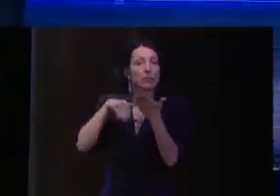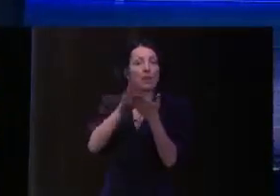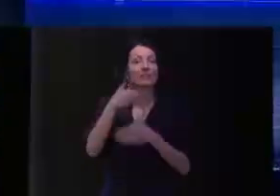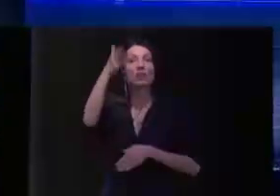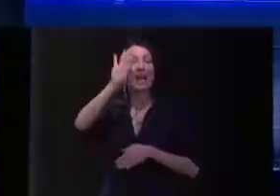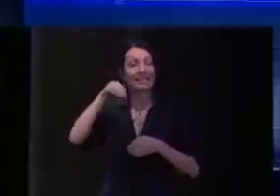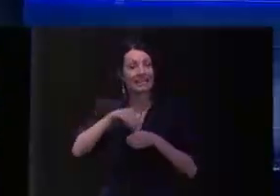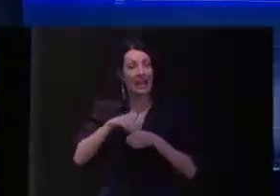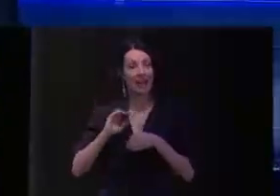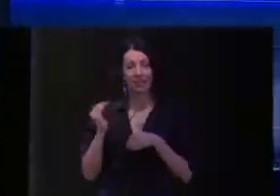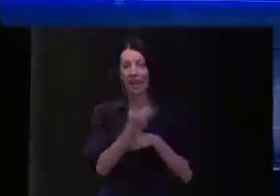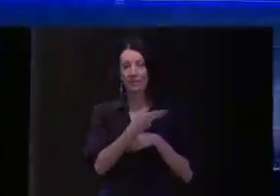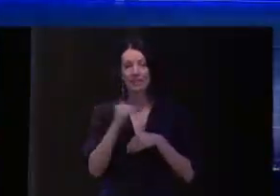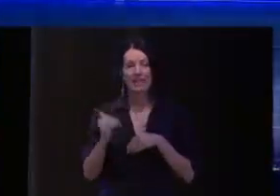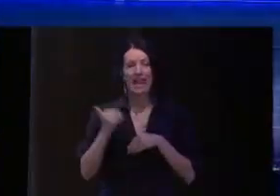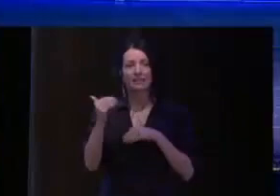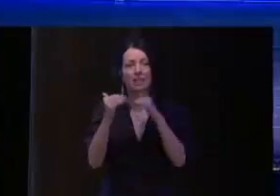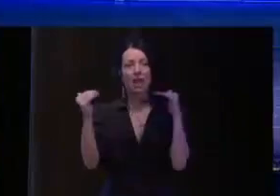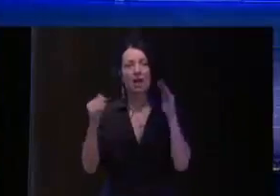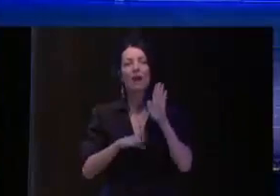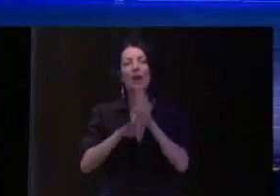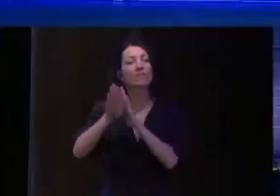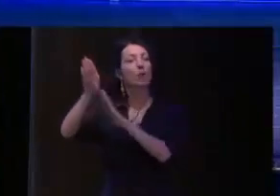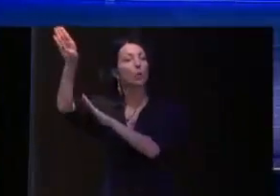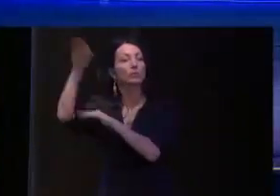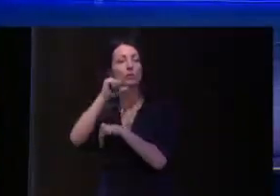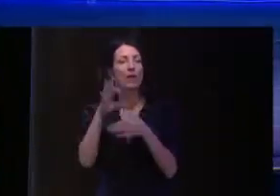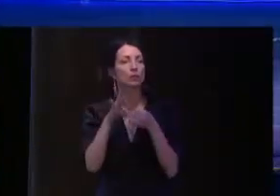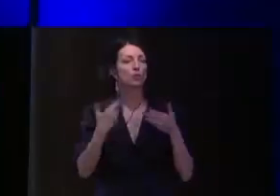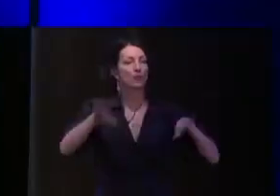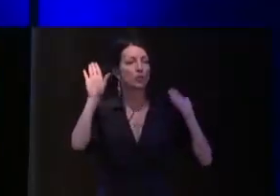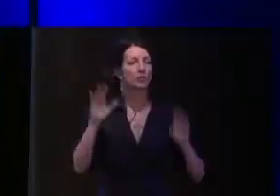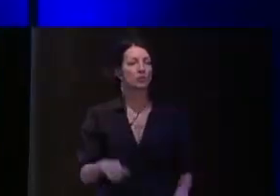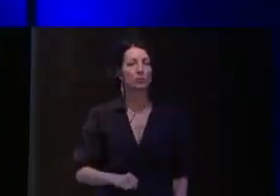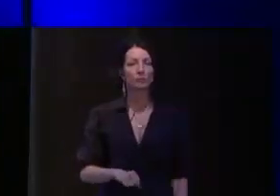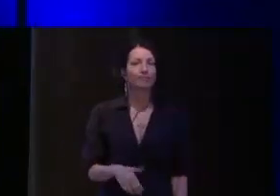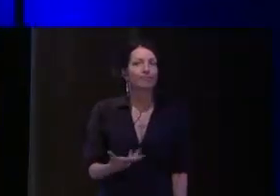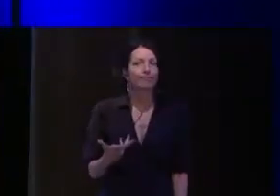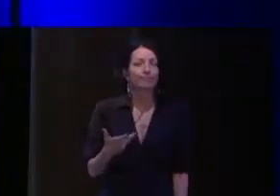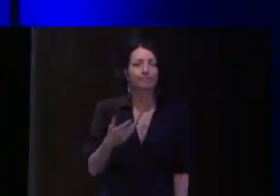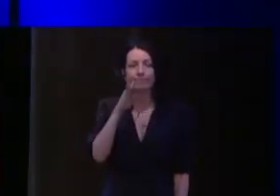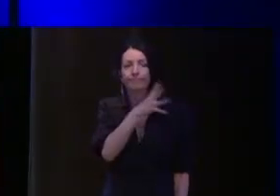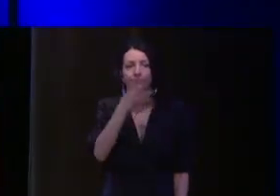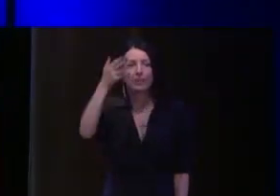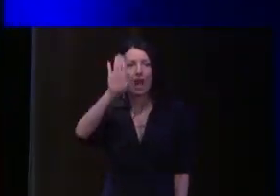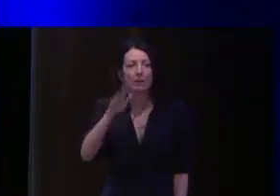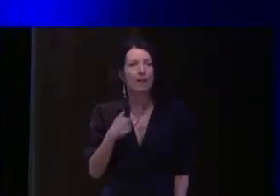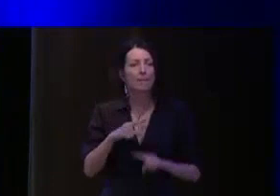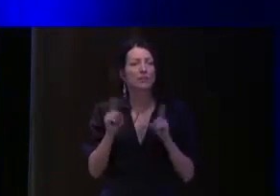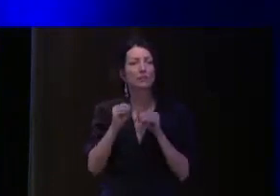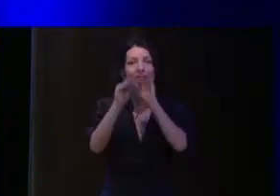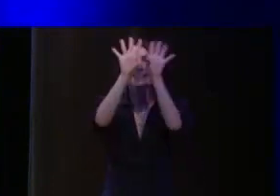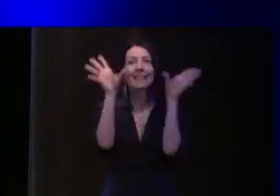us, the next stage of our own unfolding. We're not surrendering to a reluctant deity. We're surrendering to that light and